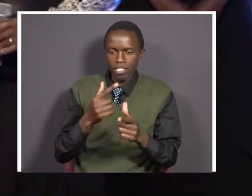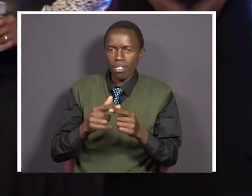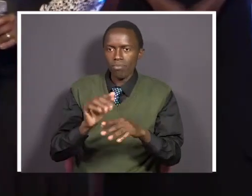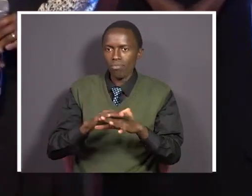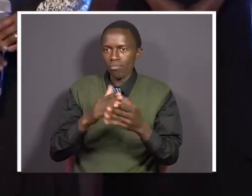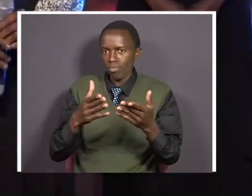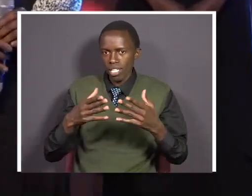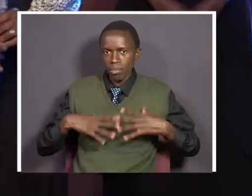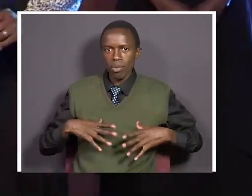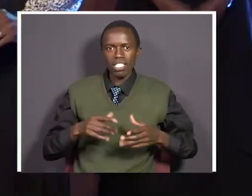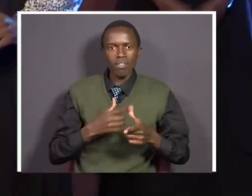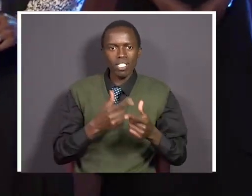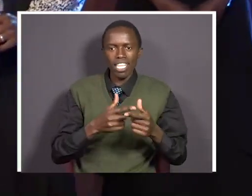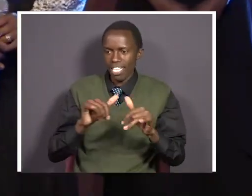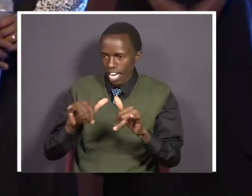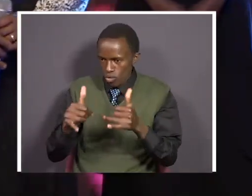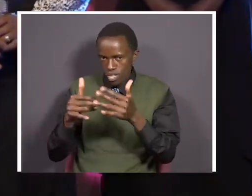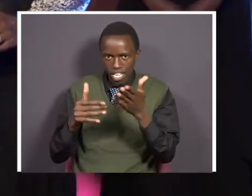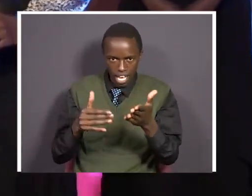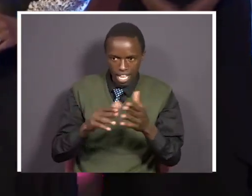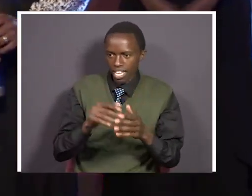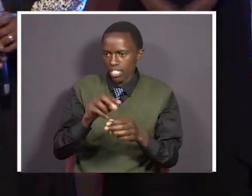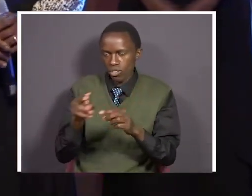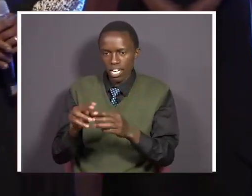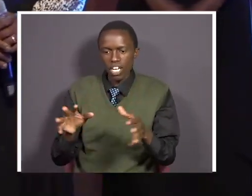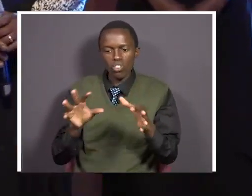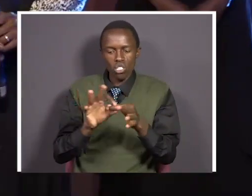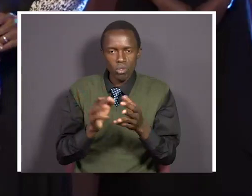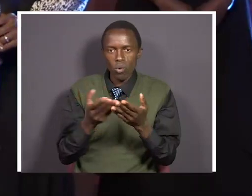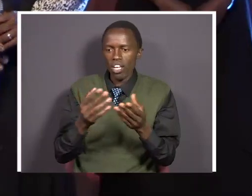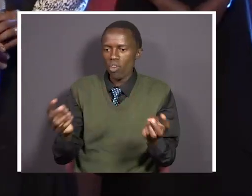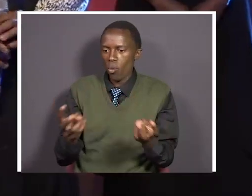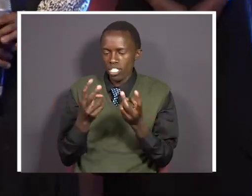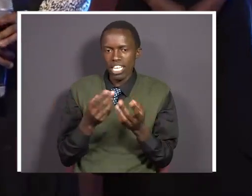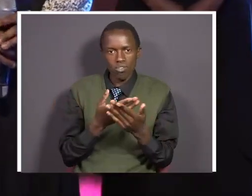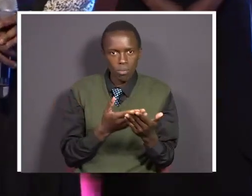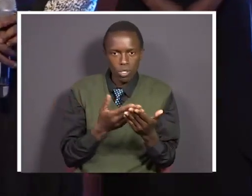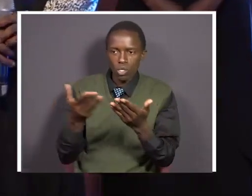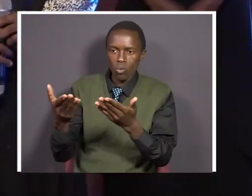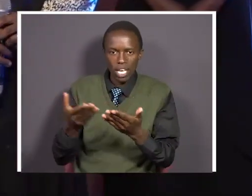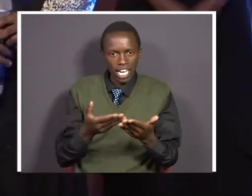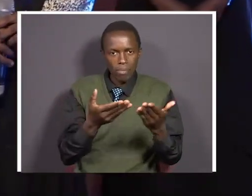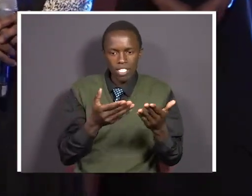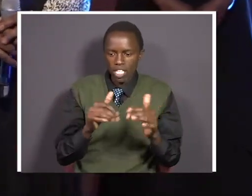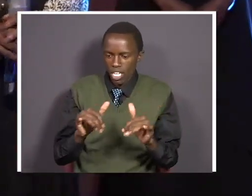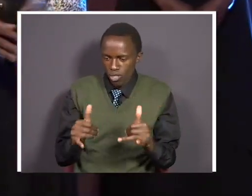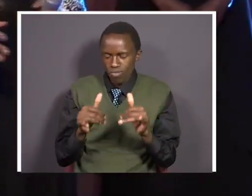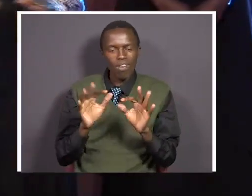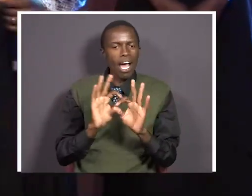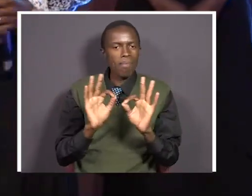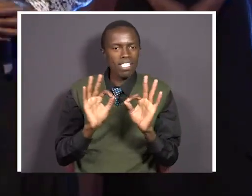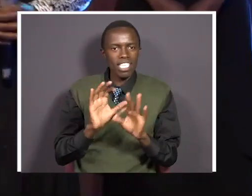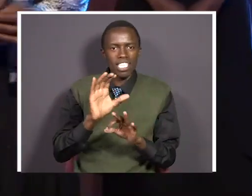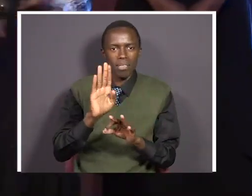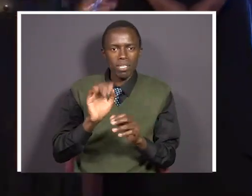familiar faces and some other ones that are new. And I want you to join me wherever you're watching us from to welcome this new